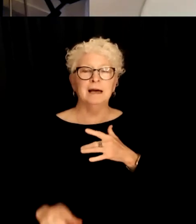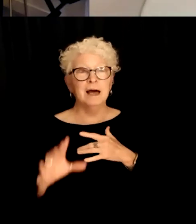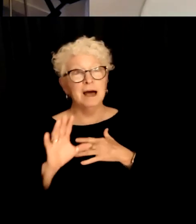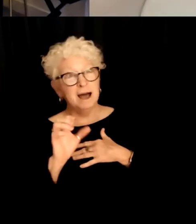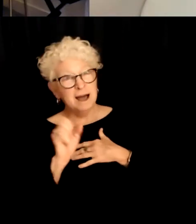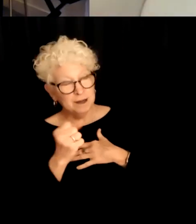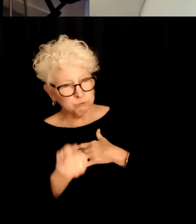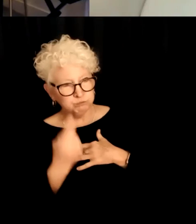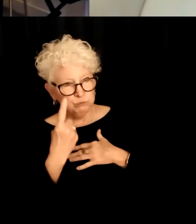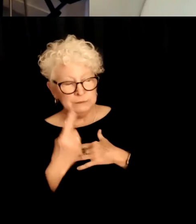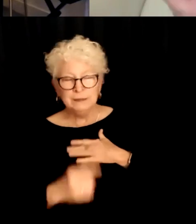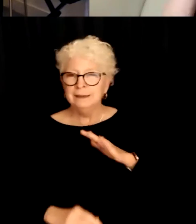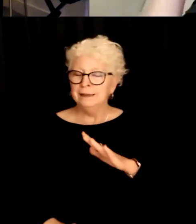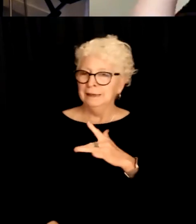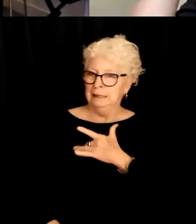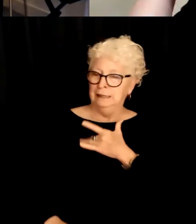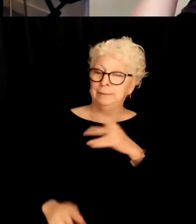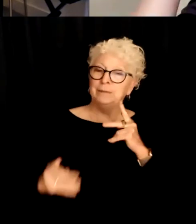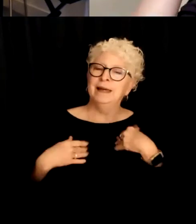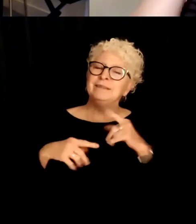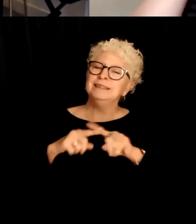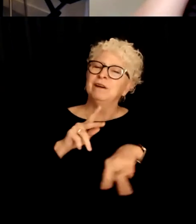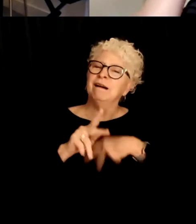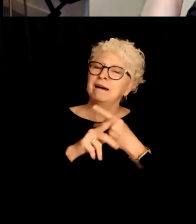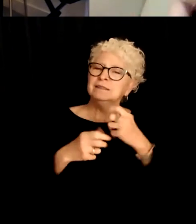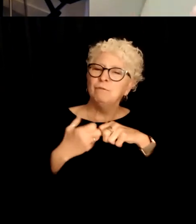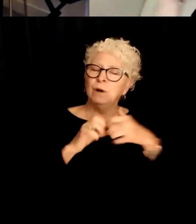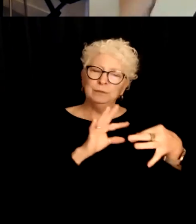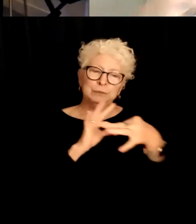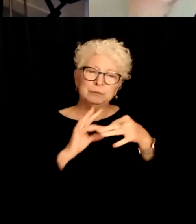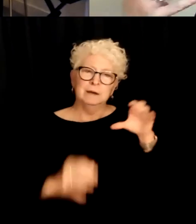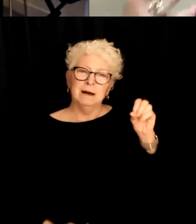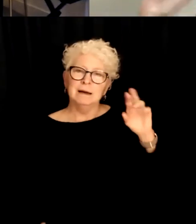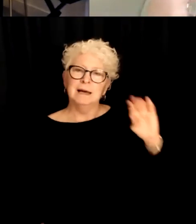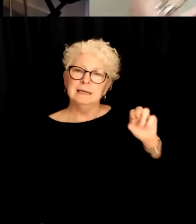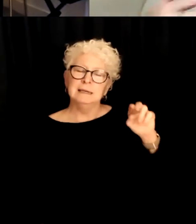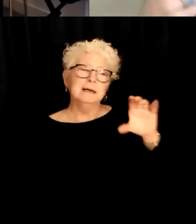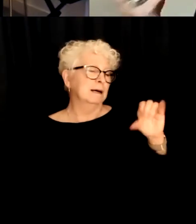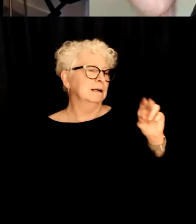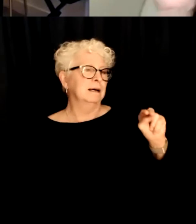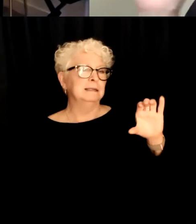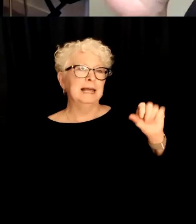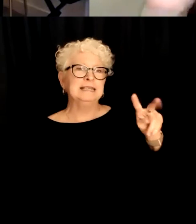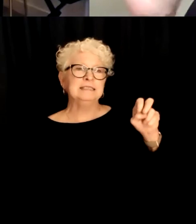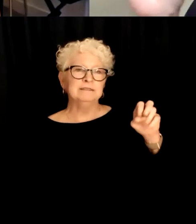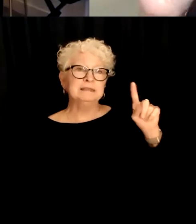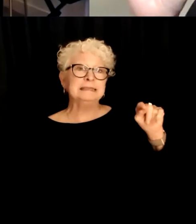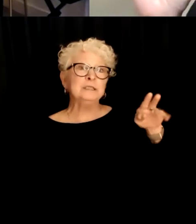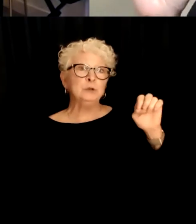many people with connective tissue disorder, someone had asked a question in here about diagnosis, and I'm sorry. Yeah. Here's